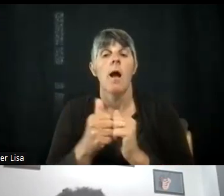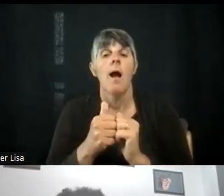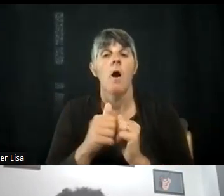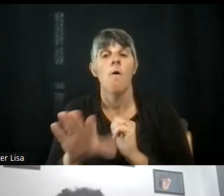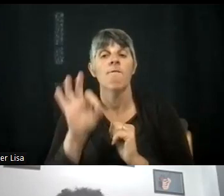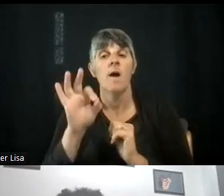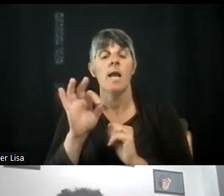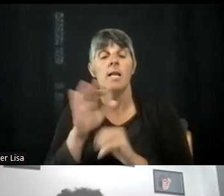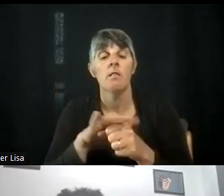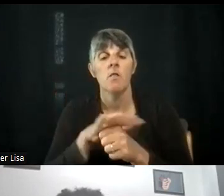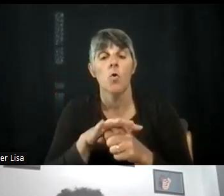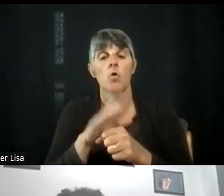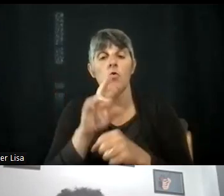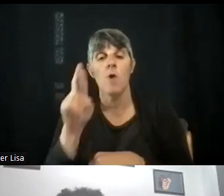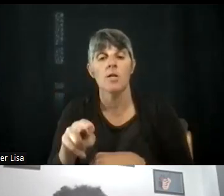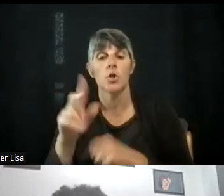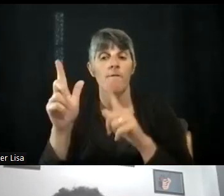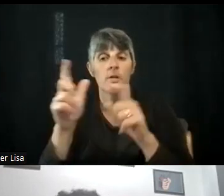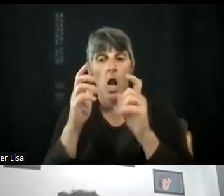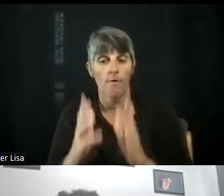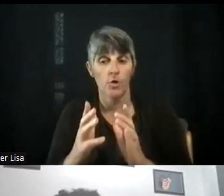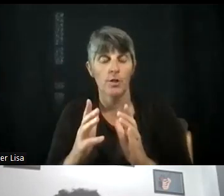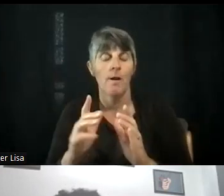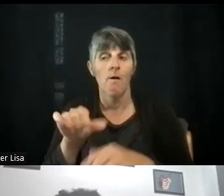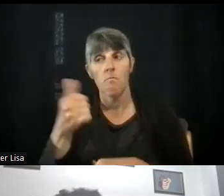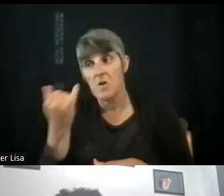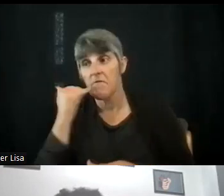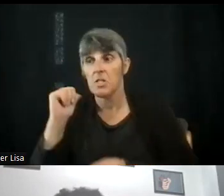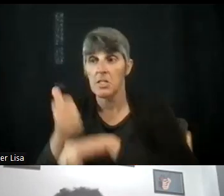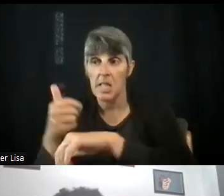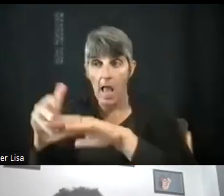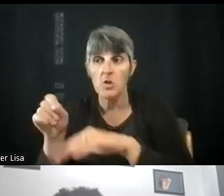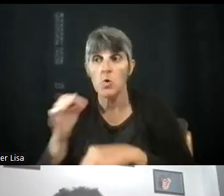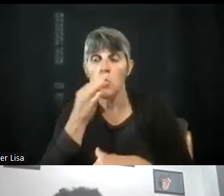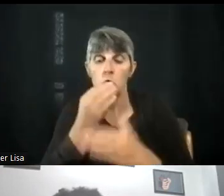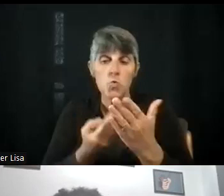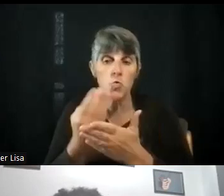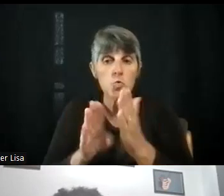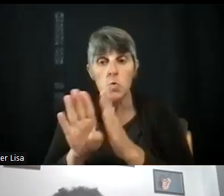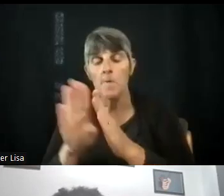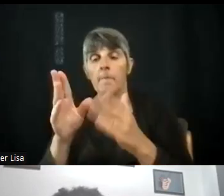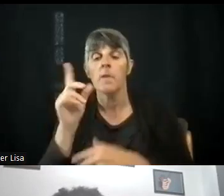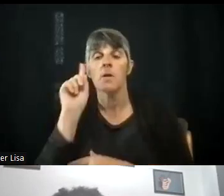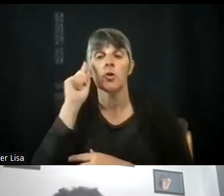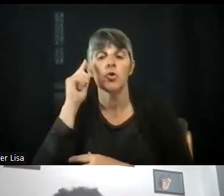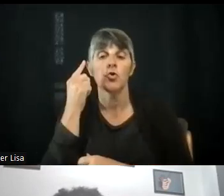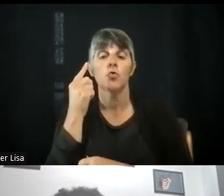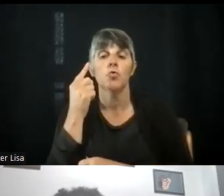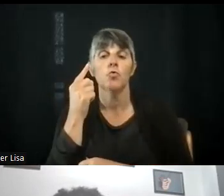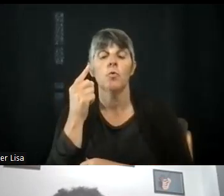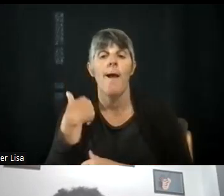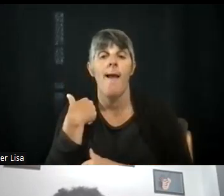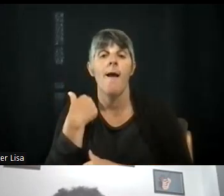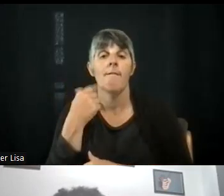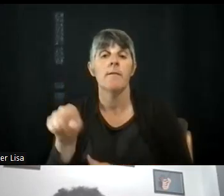finding local Rochester photographers, whether they be established or up and coming, to basically have